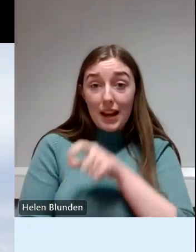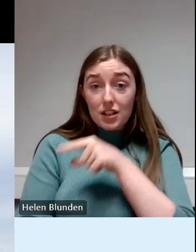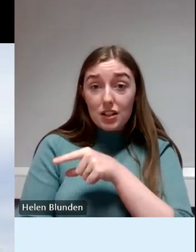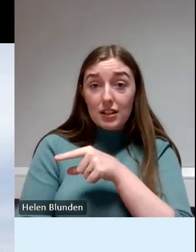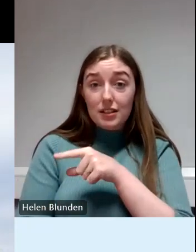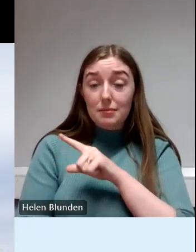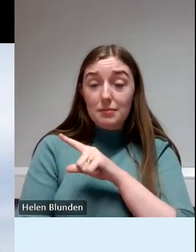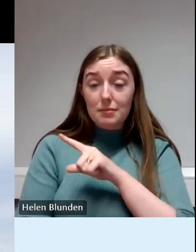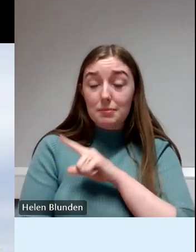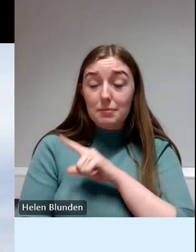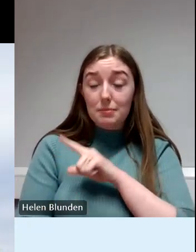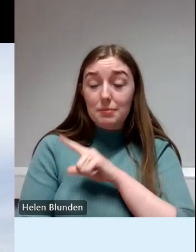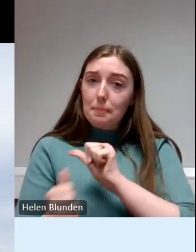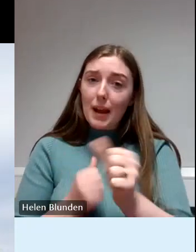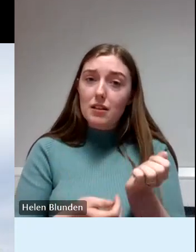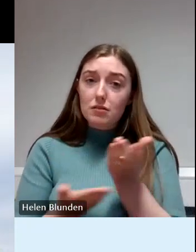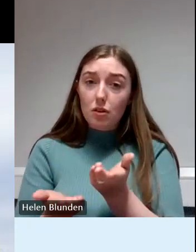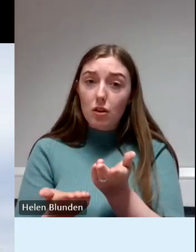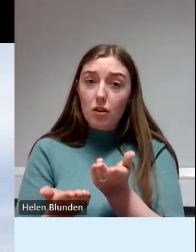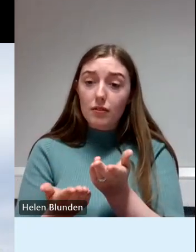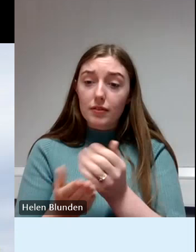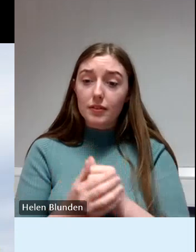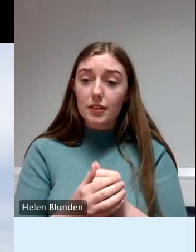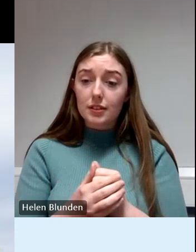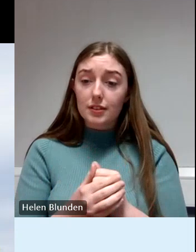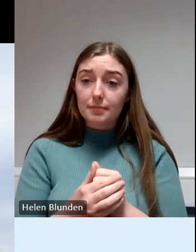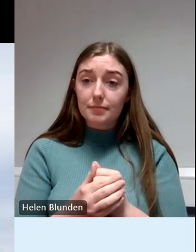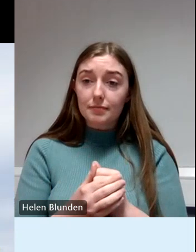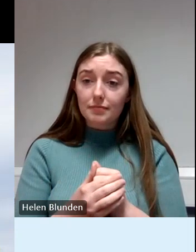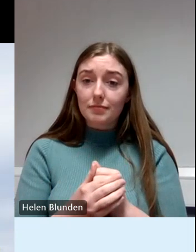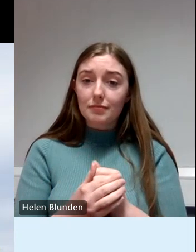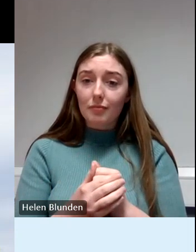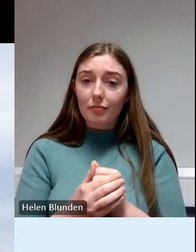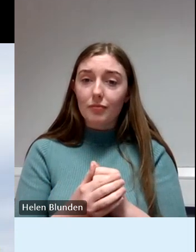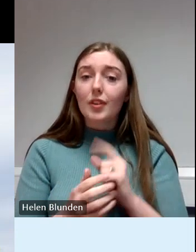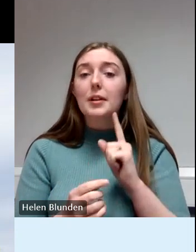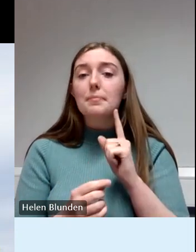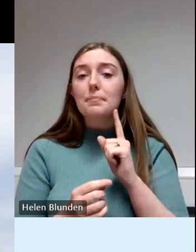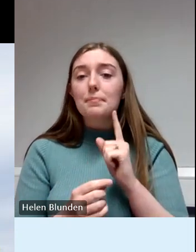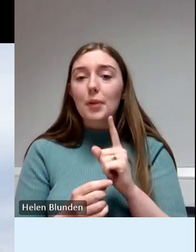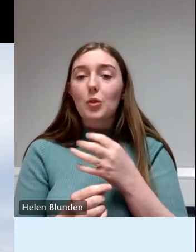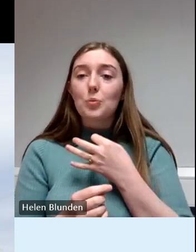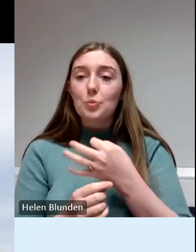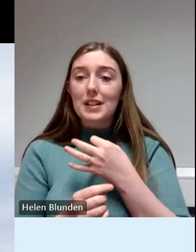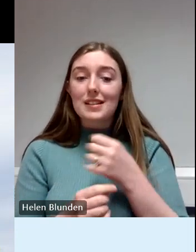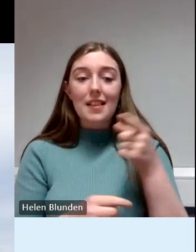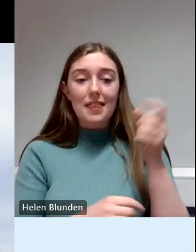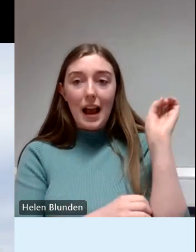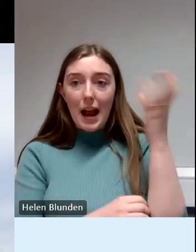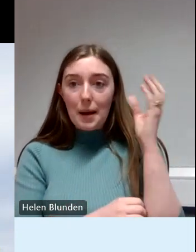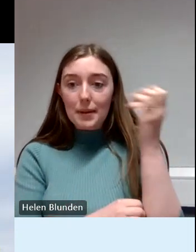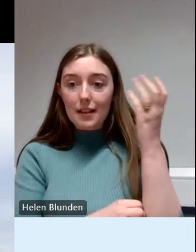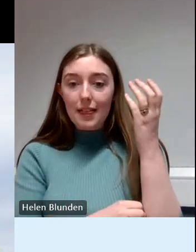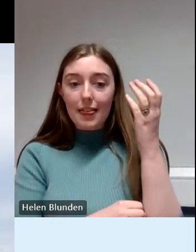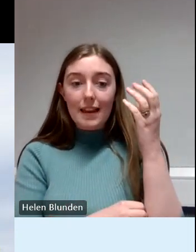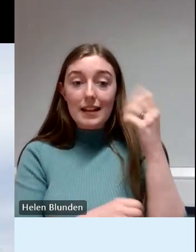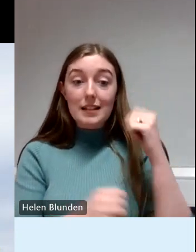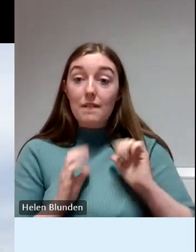of the availability then of that ambulance to be available for the next 999